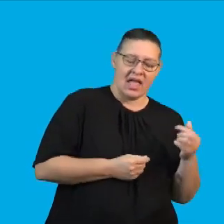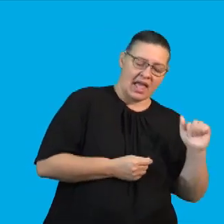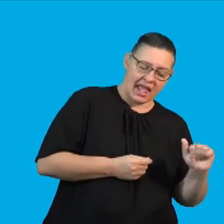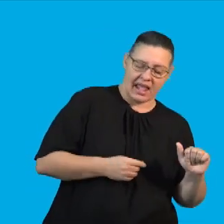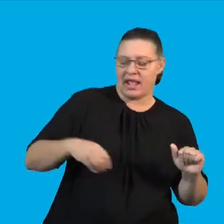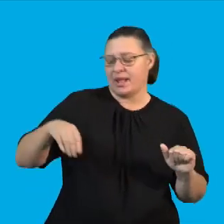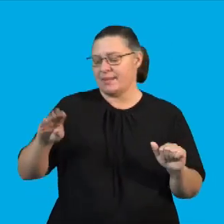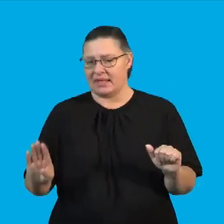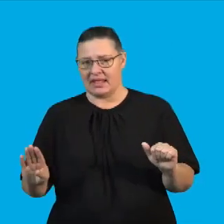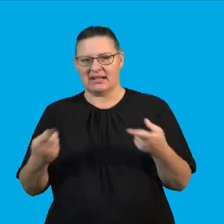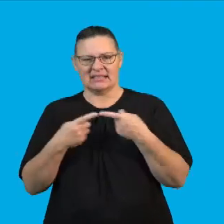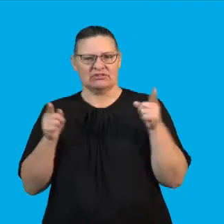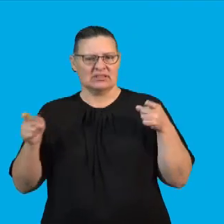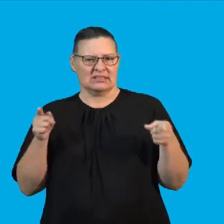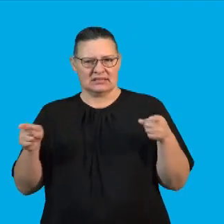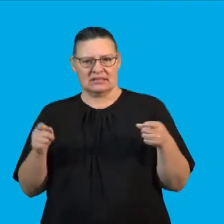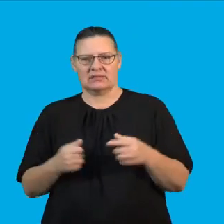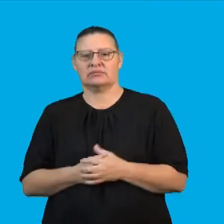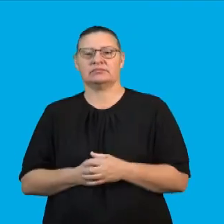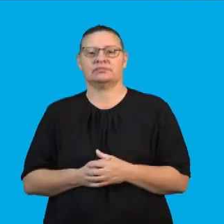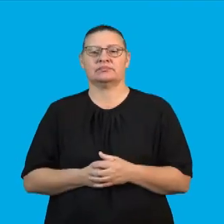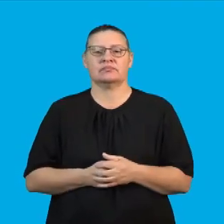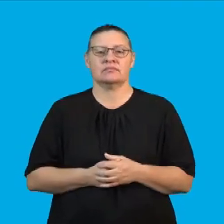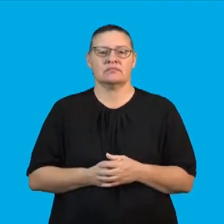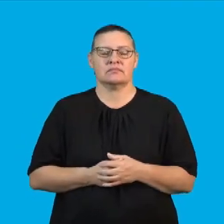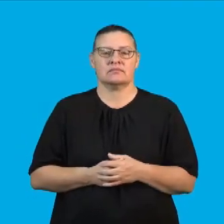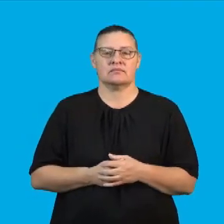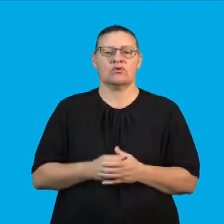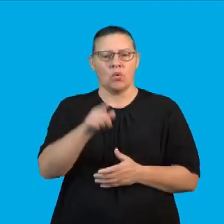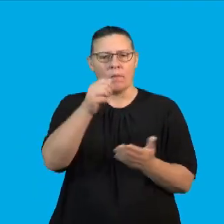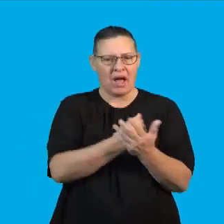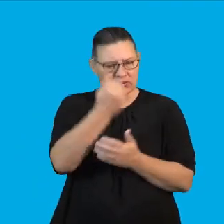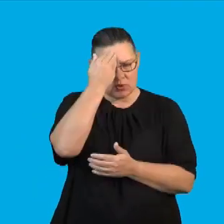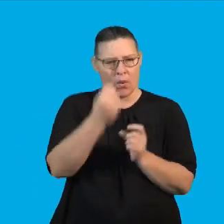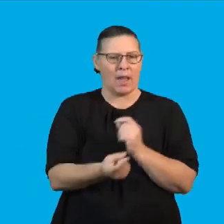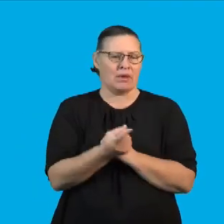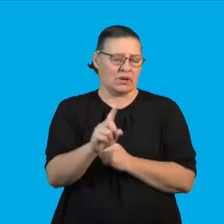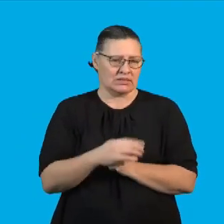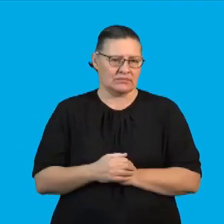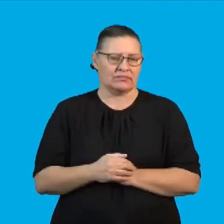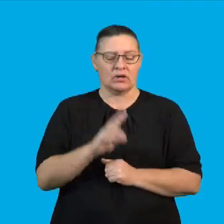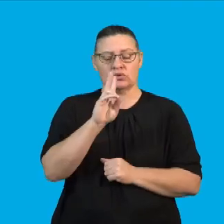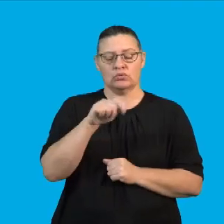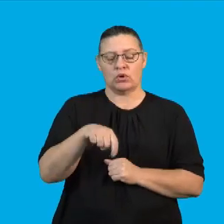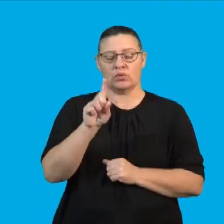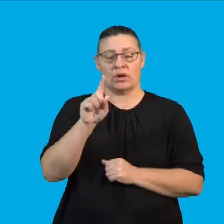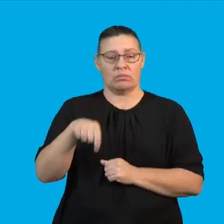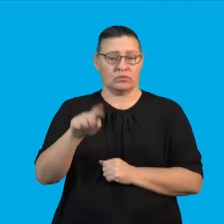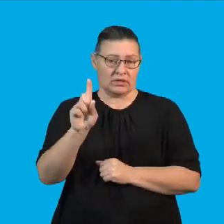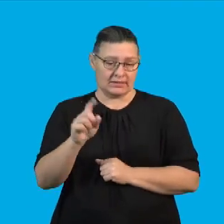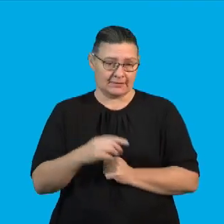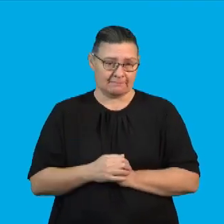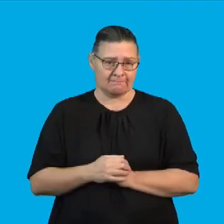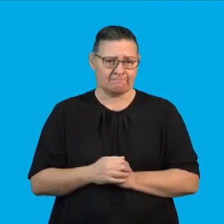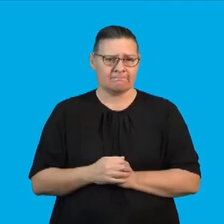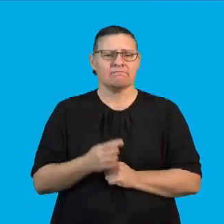A and you've got your B. So you need to know what is happening at your A and what's happening at B. 2.1.1,